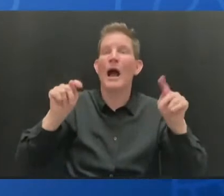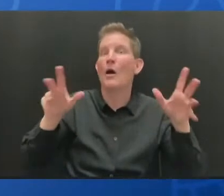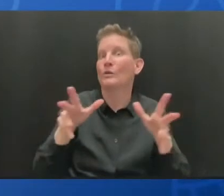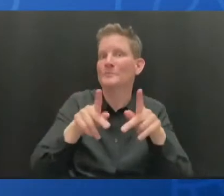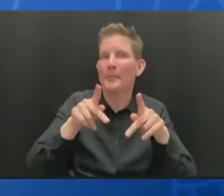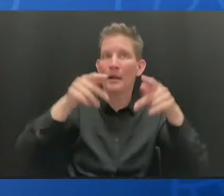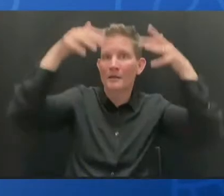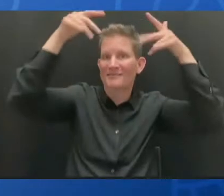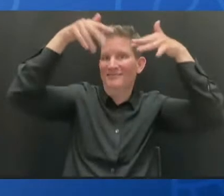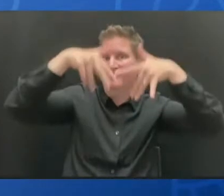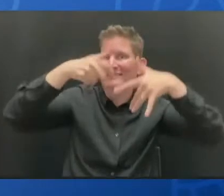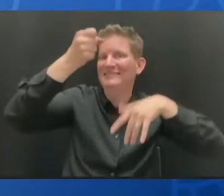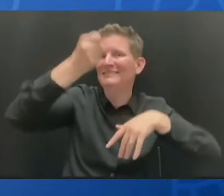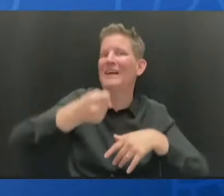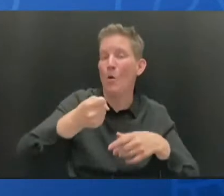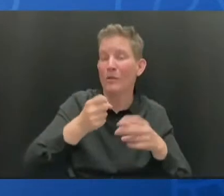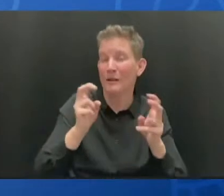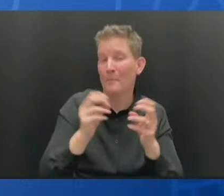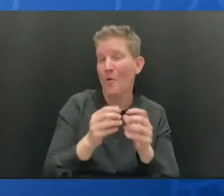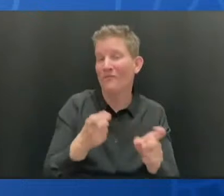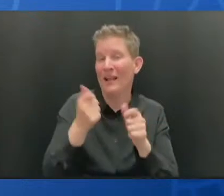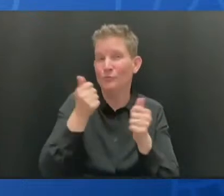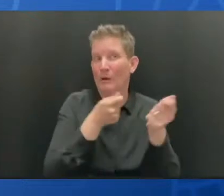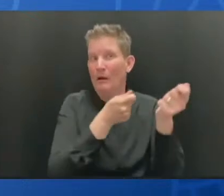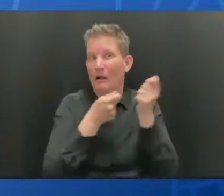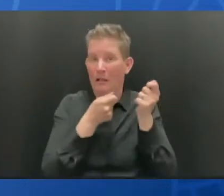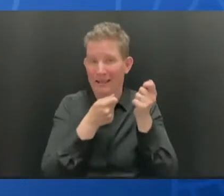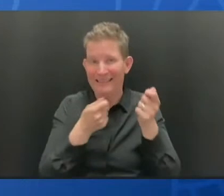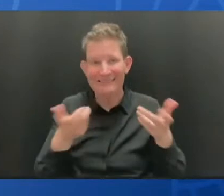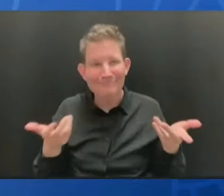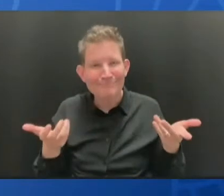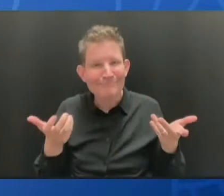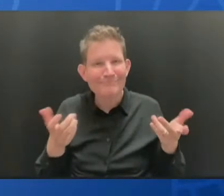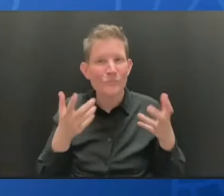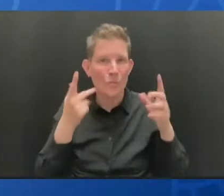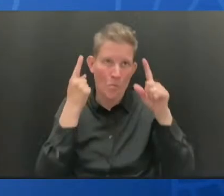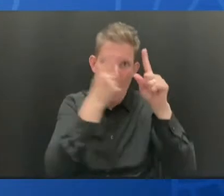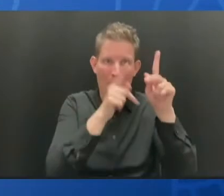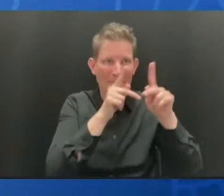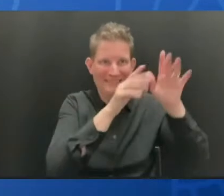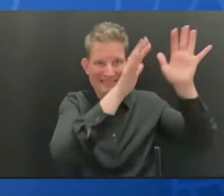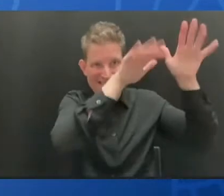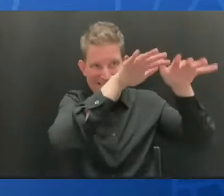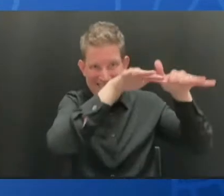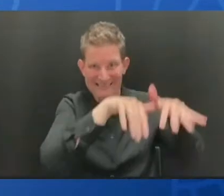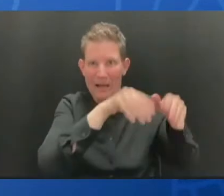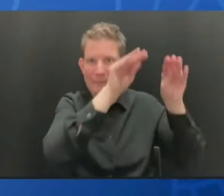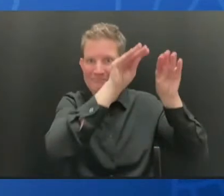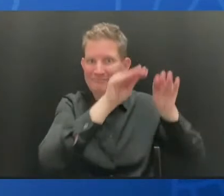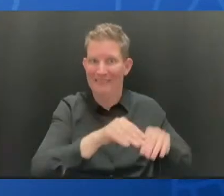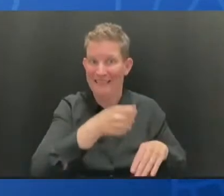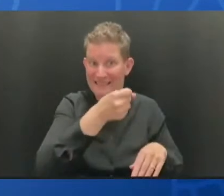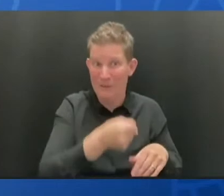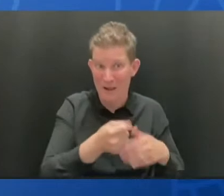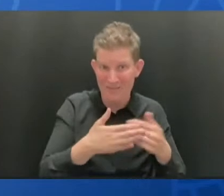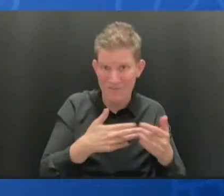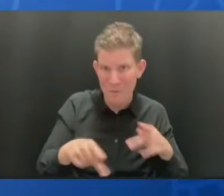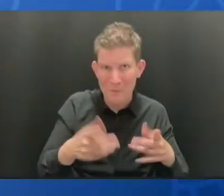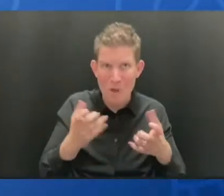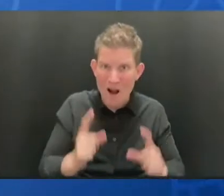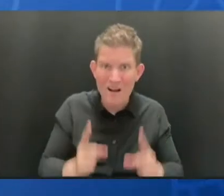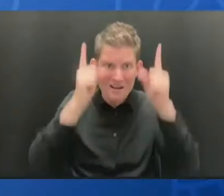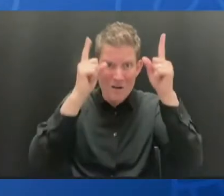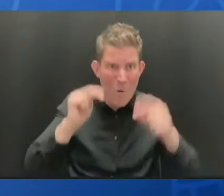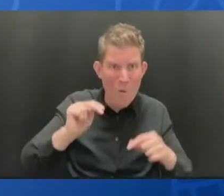putting people in the South rather than in the North where they wanted to be. So there are a lot of controversies about this from the ground, yes. from all of